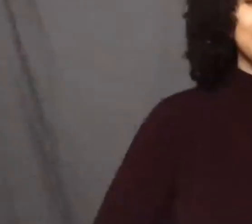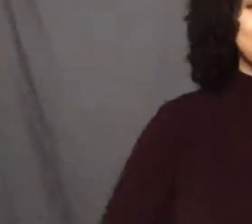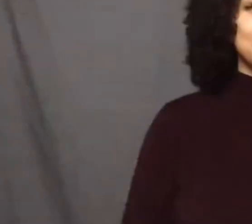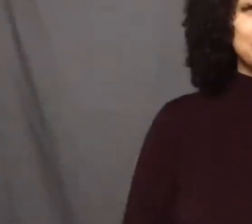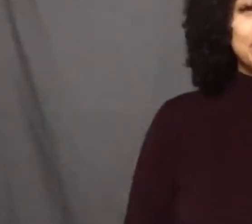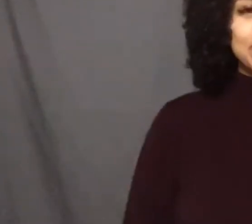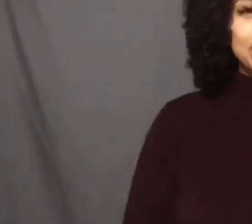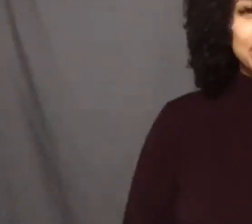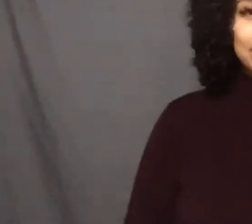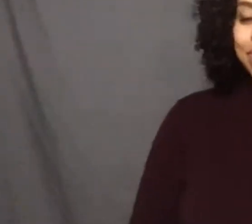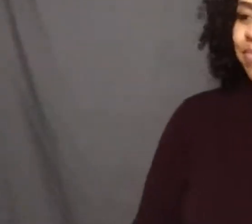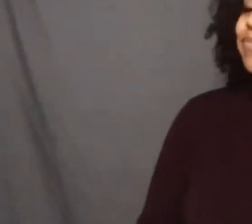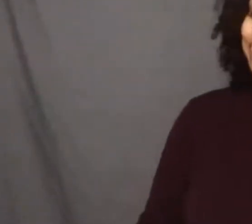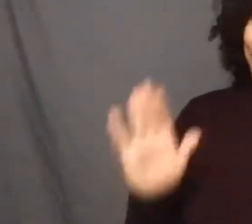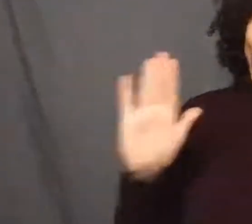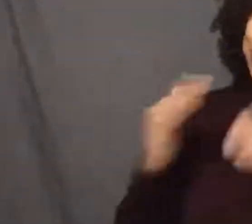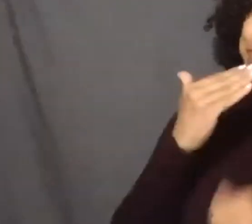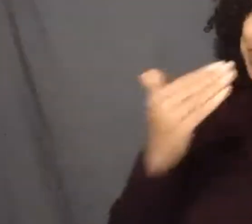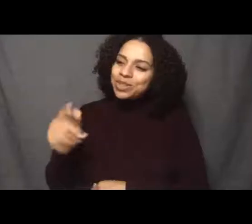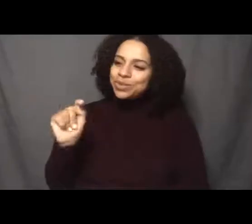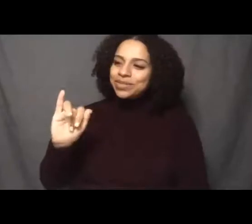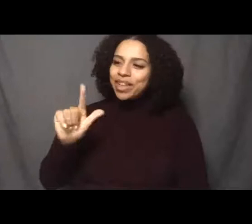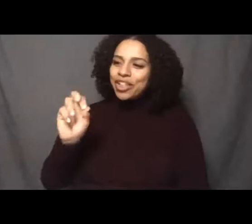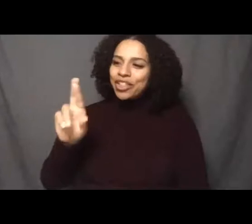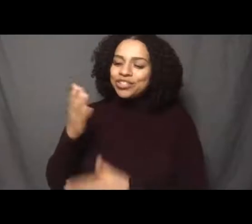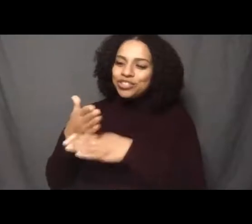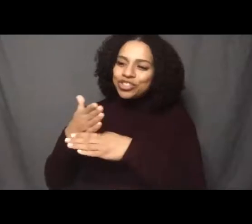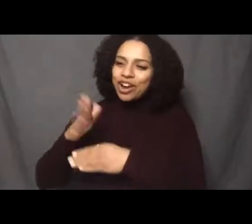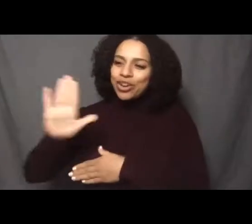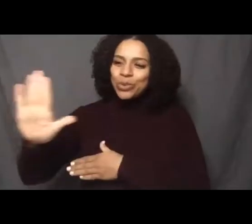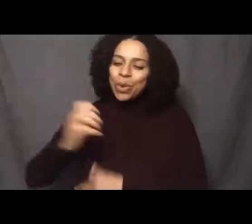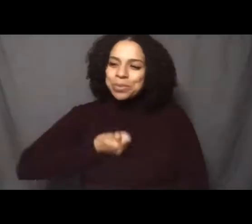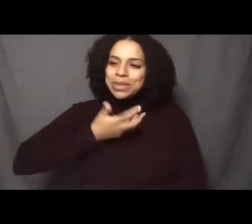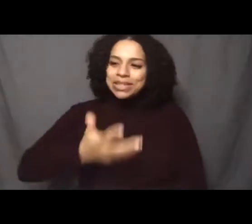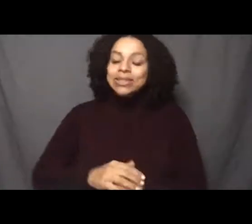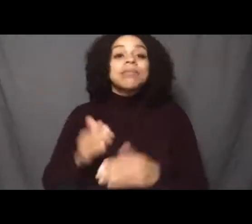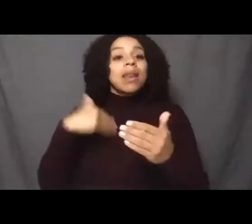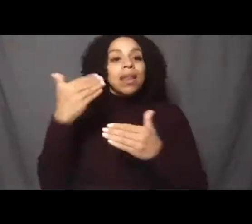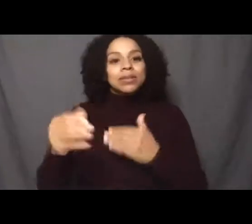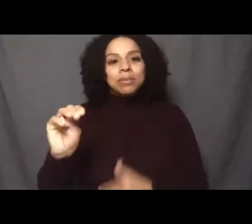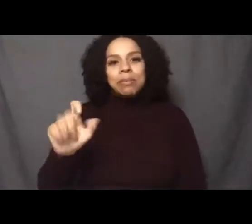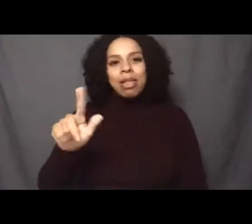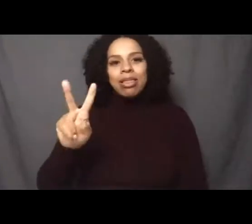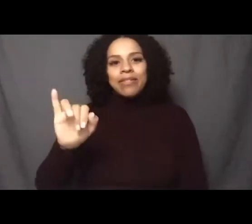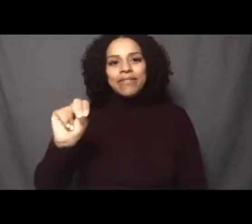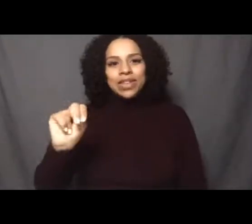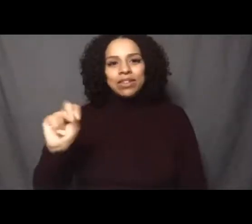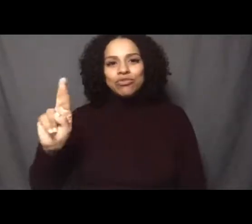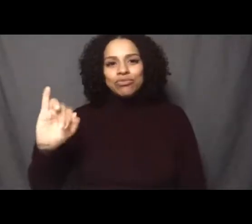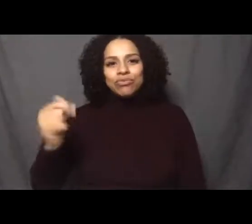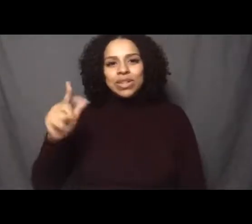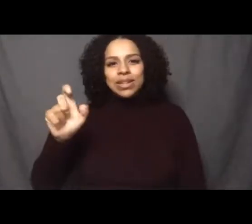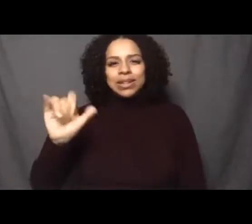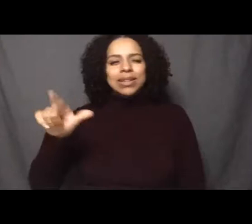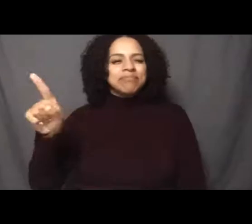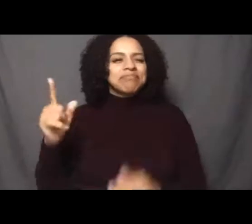Awesome. Thank you, Taylor, for sharing your individual piece. Next up, we have Melvin Ridley. Melvin is also a first year